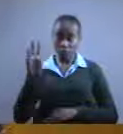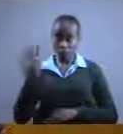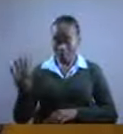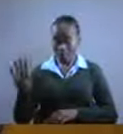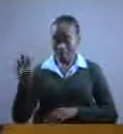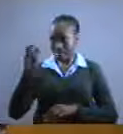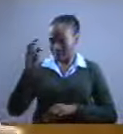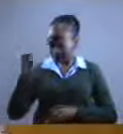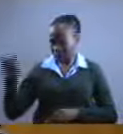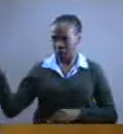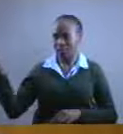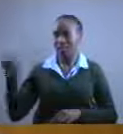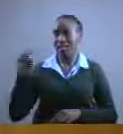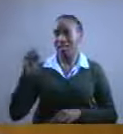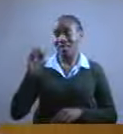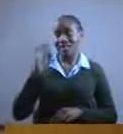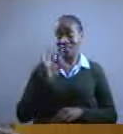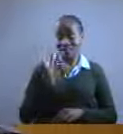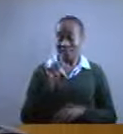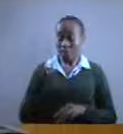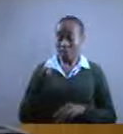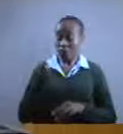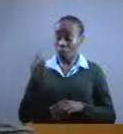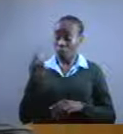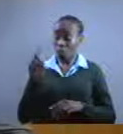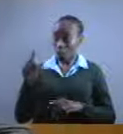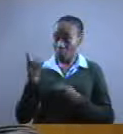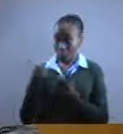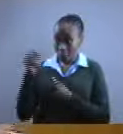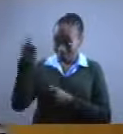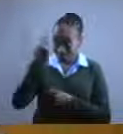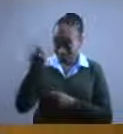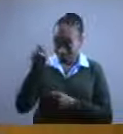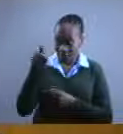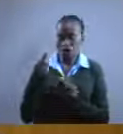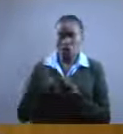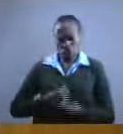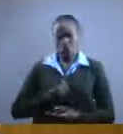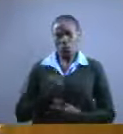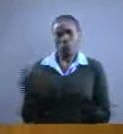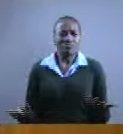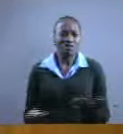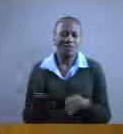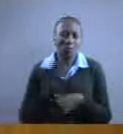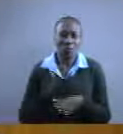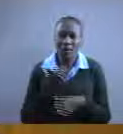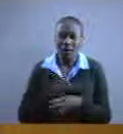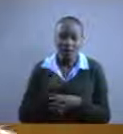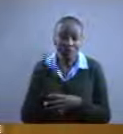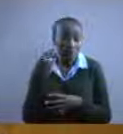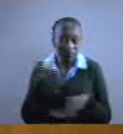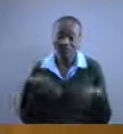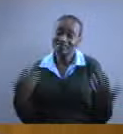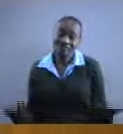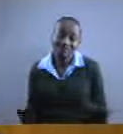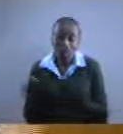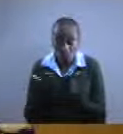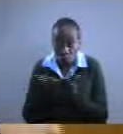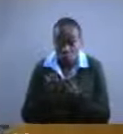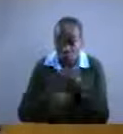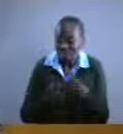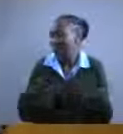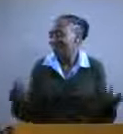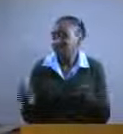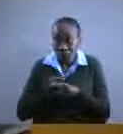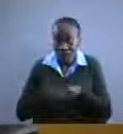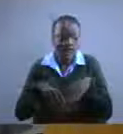10.4 million, 3.1 of those are young people that have got no job experience, are not in school, are not